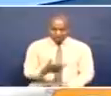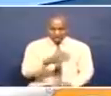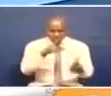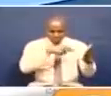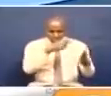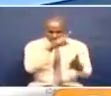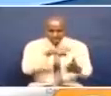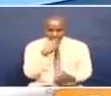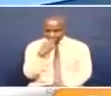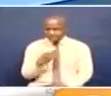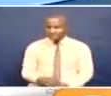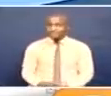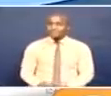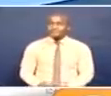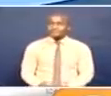part.